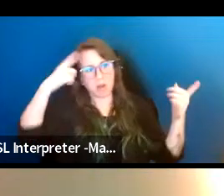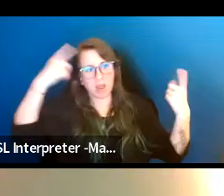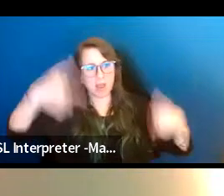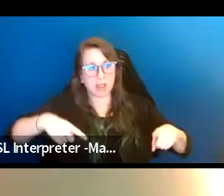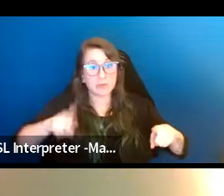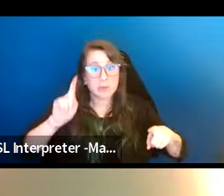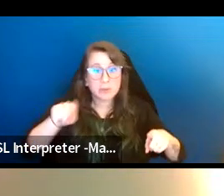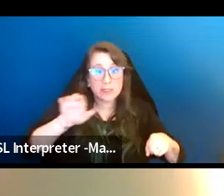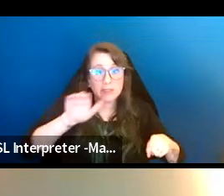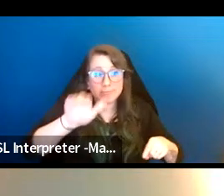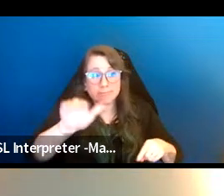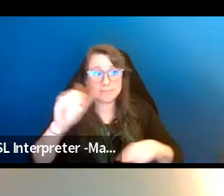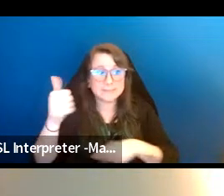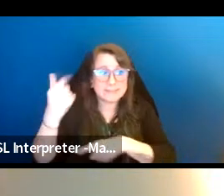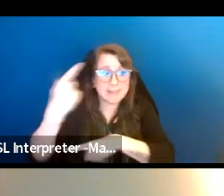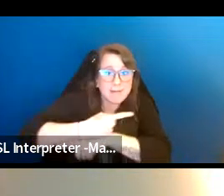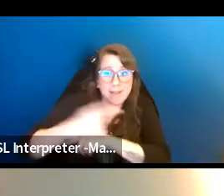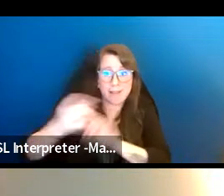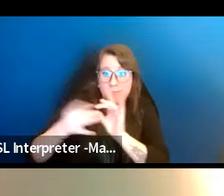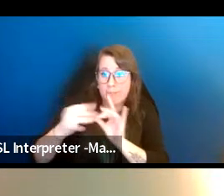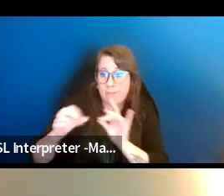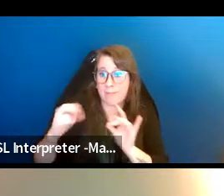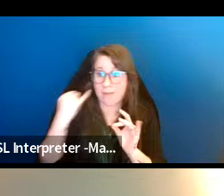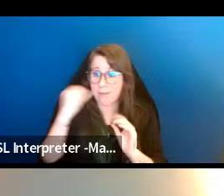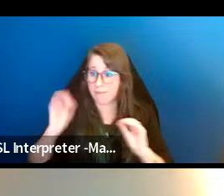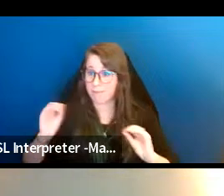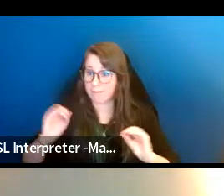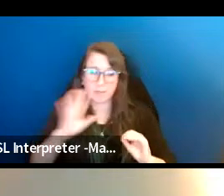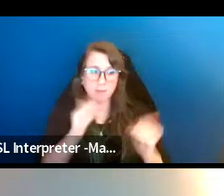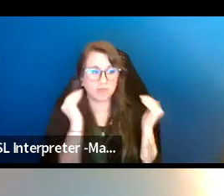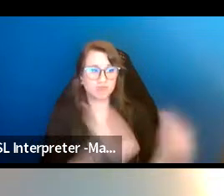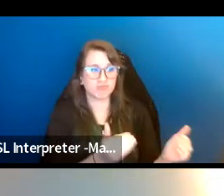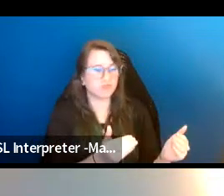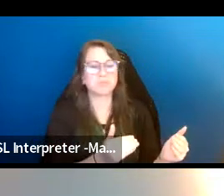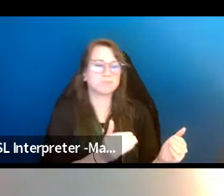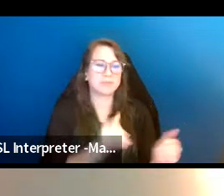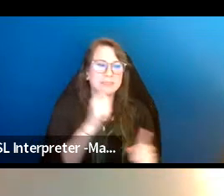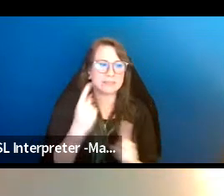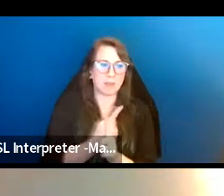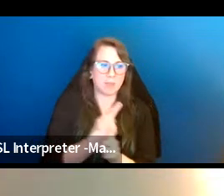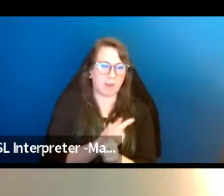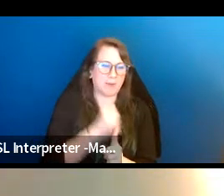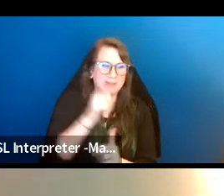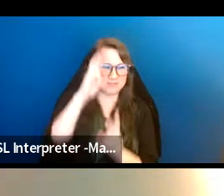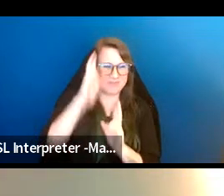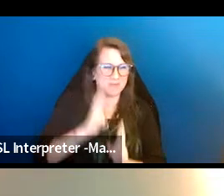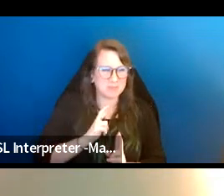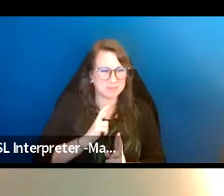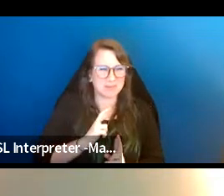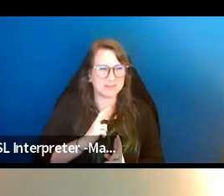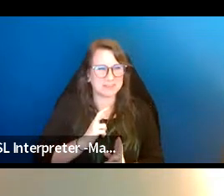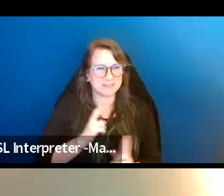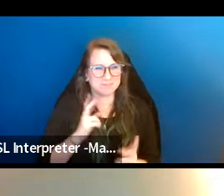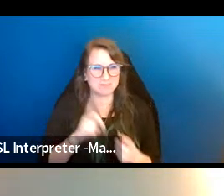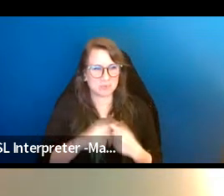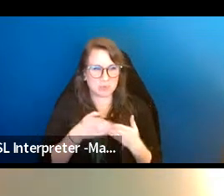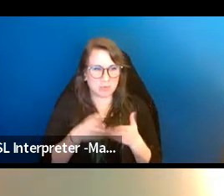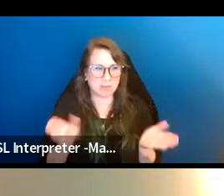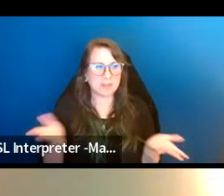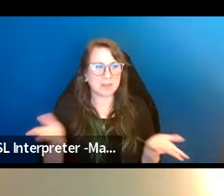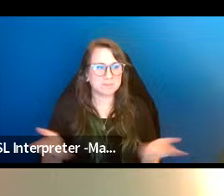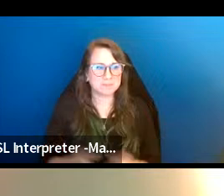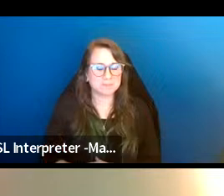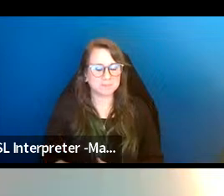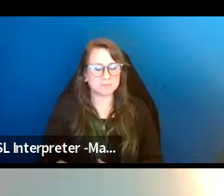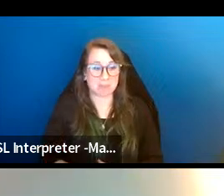input in 10 days or we're just going to move forward. That's improper. And it's very disrespectful to the public